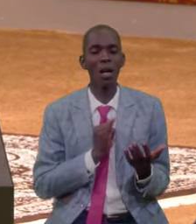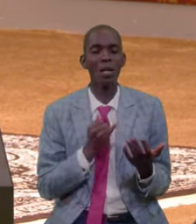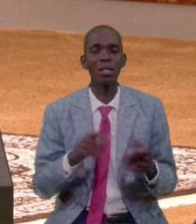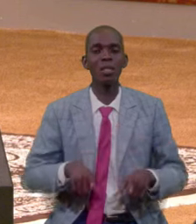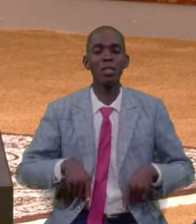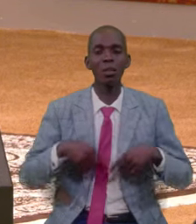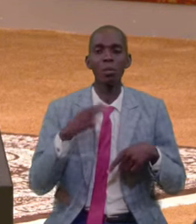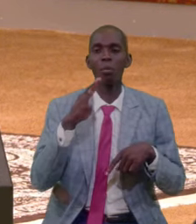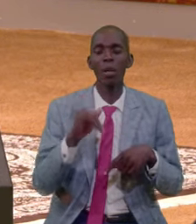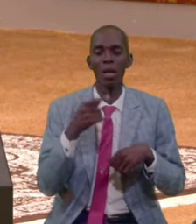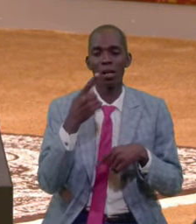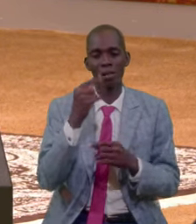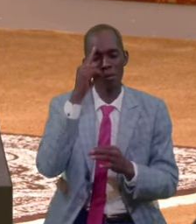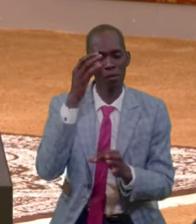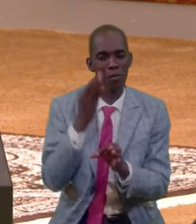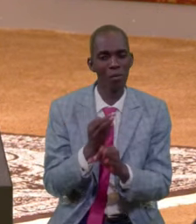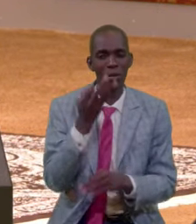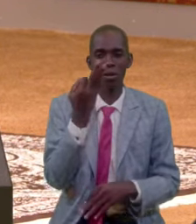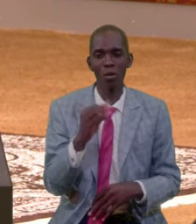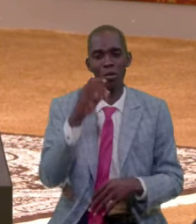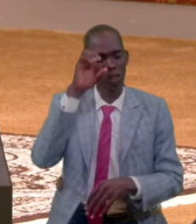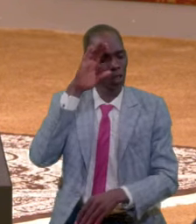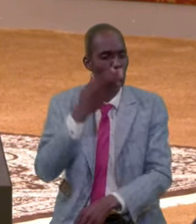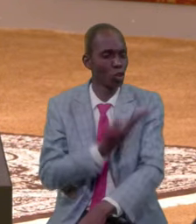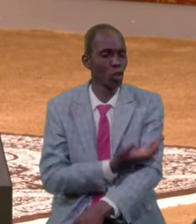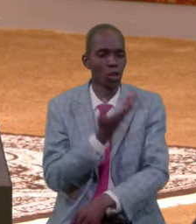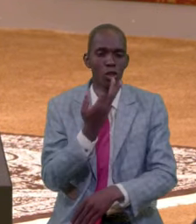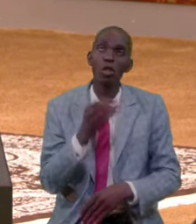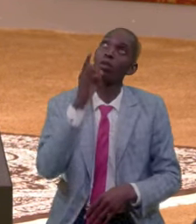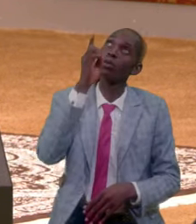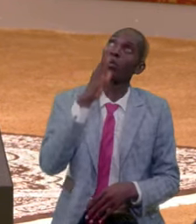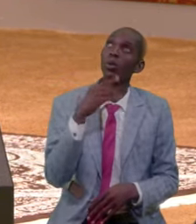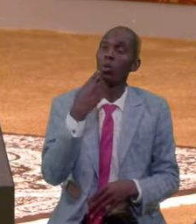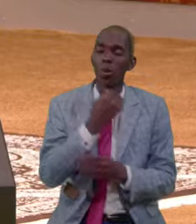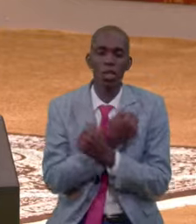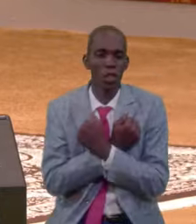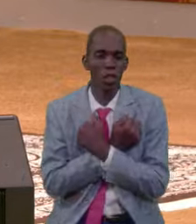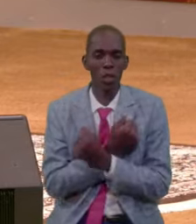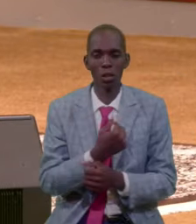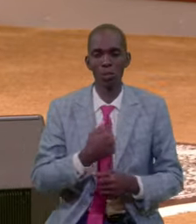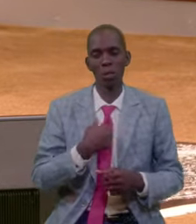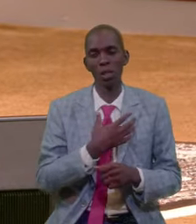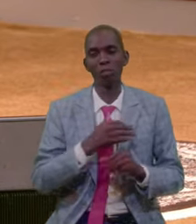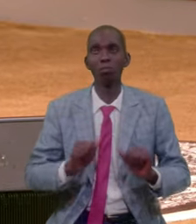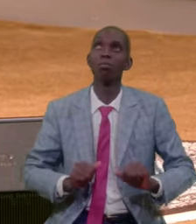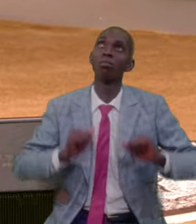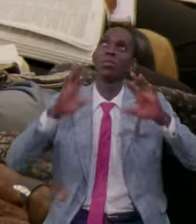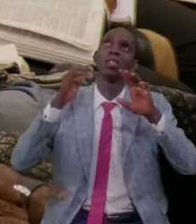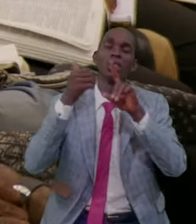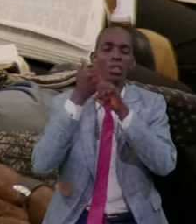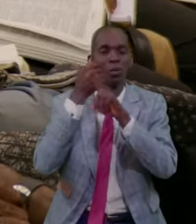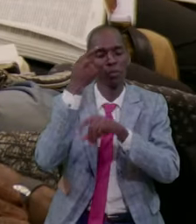faith of the Son of God, who loved me and gave himself for me. You are conscious